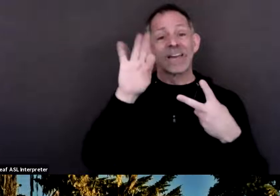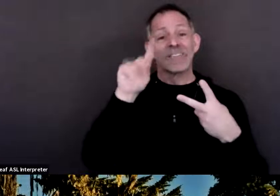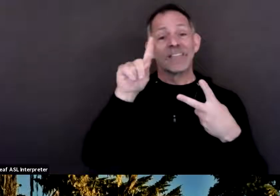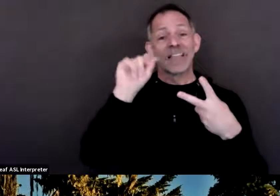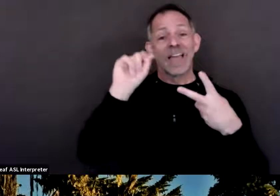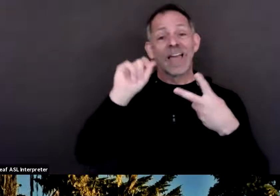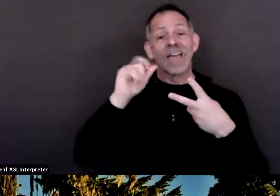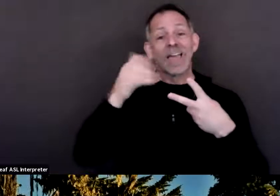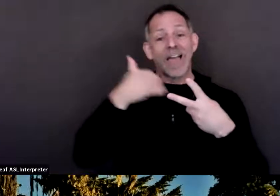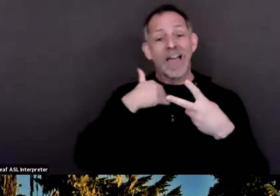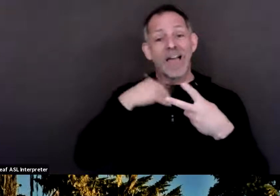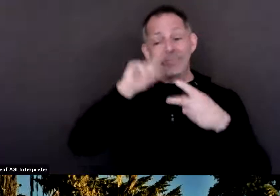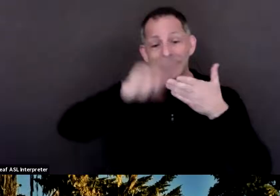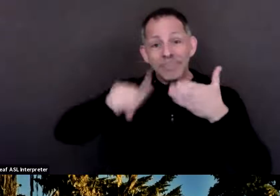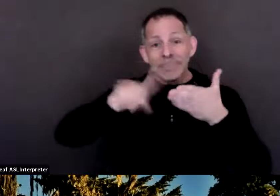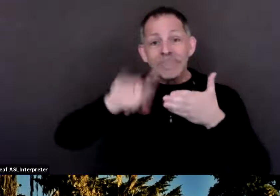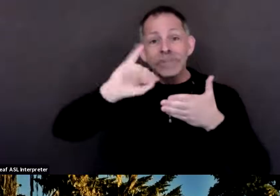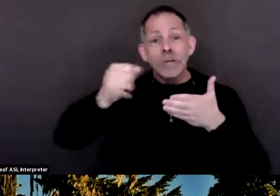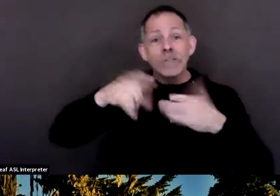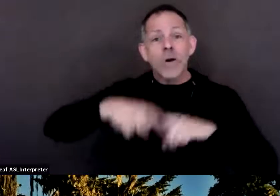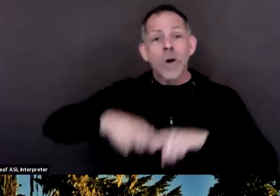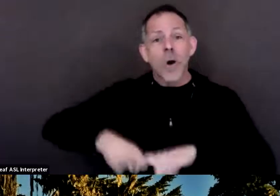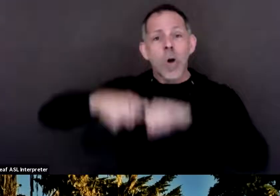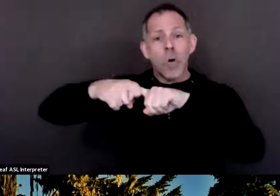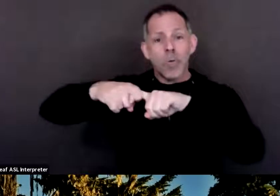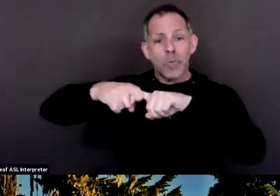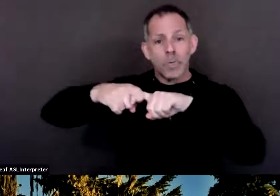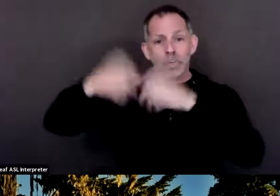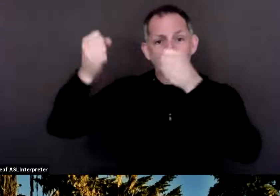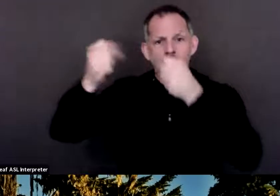hold while we look into these